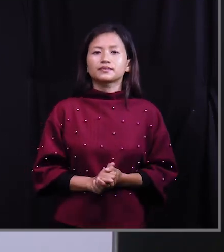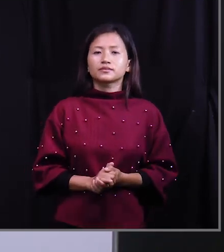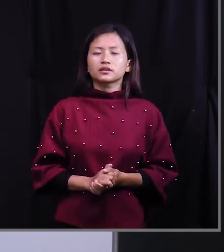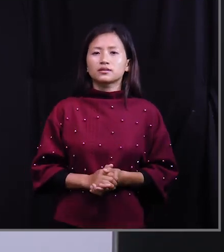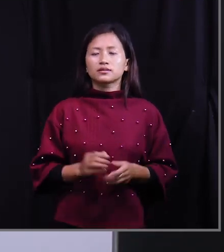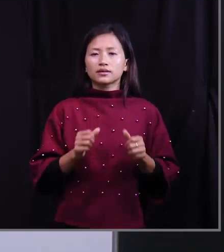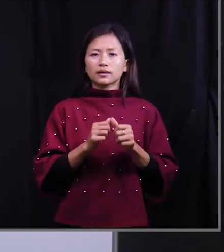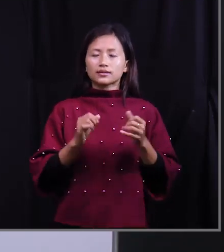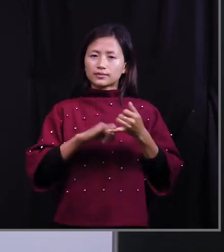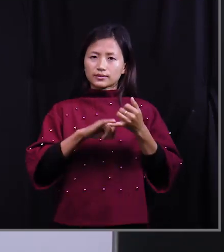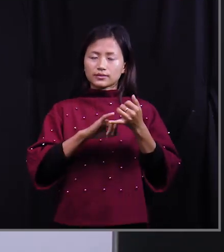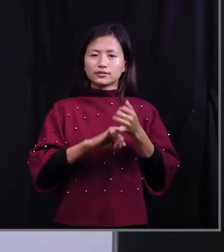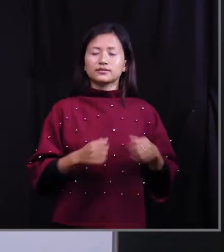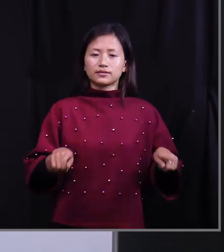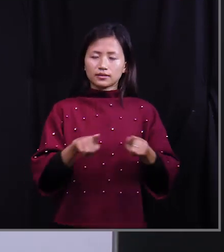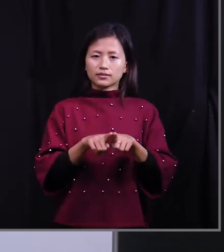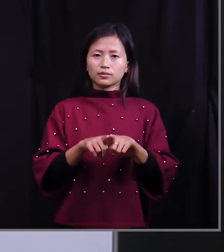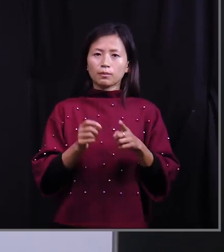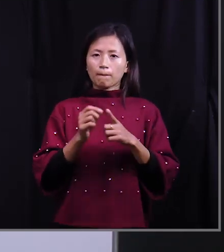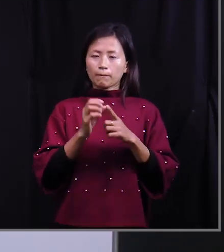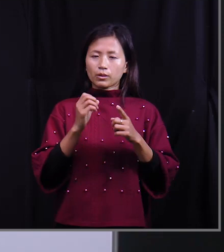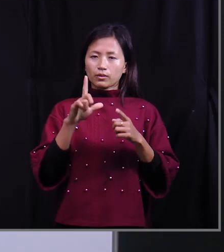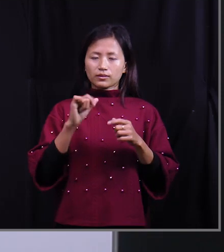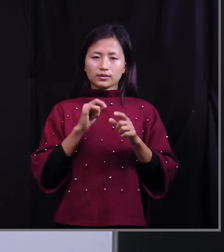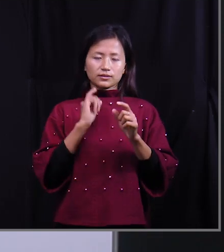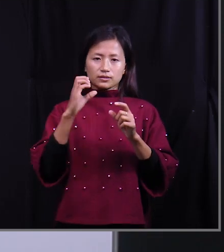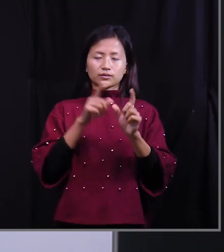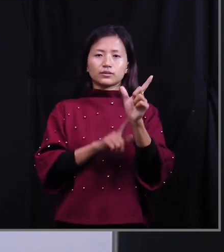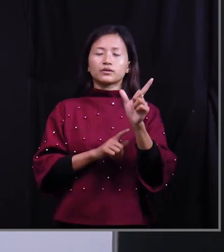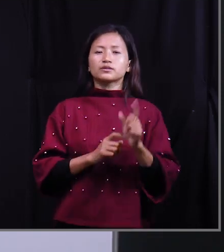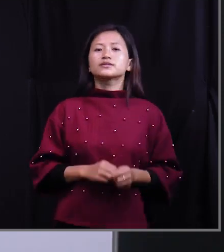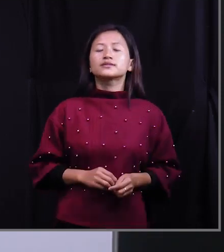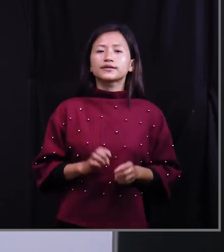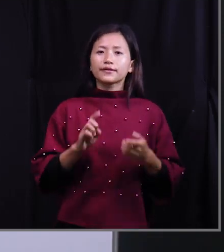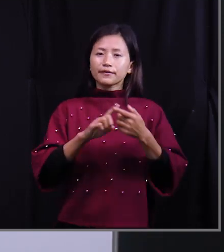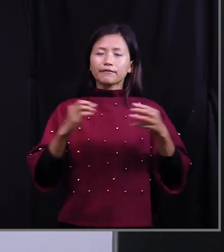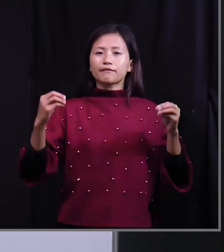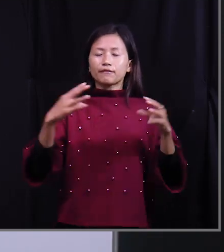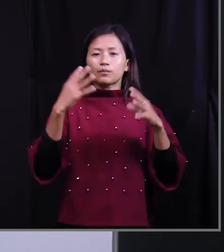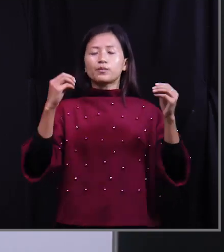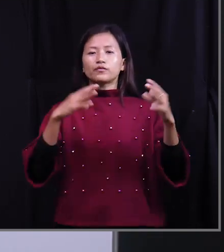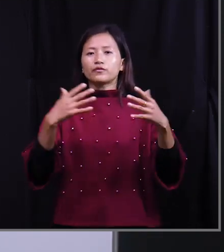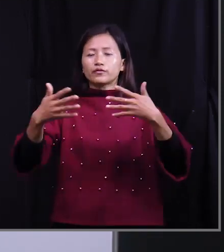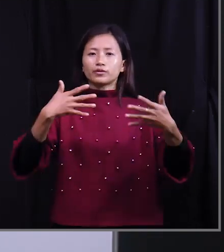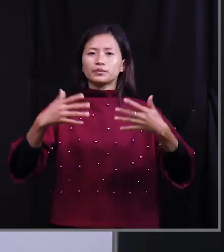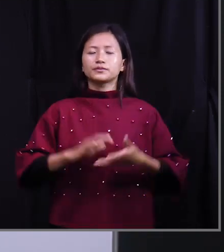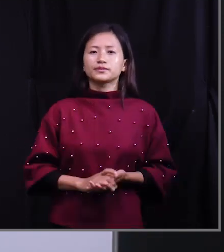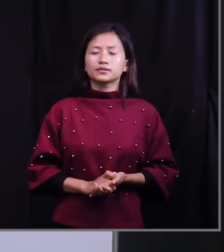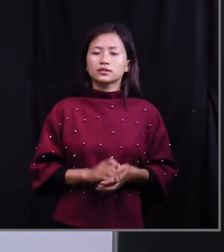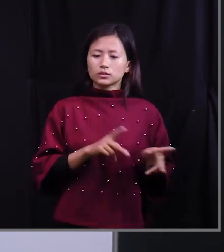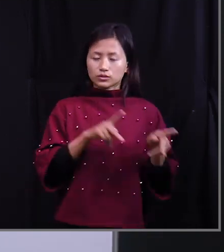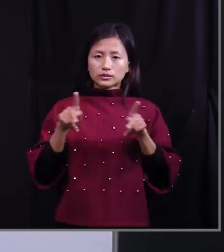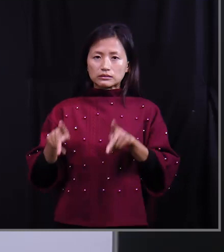planning and policy making. With the change in environment, a business organization needs to